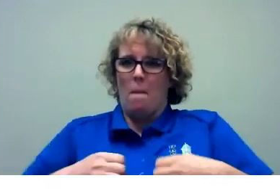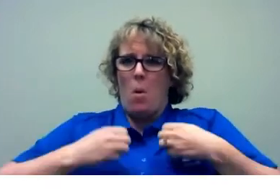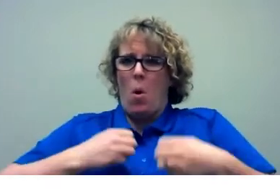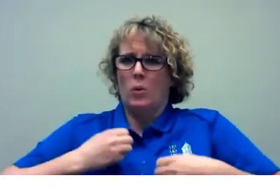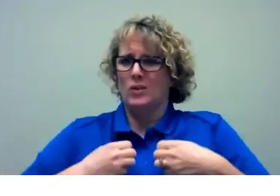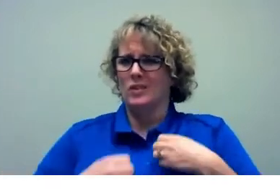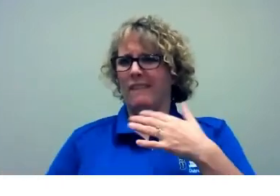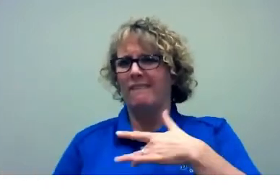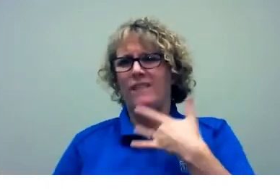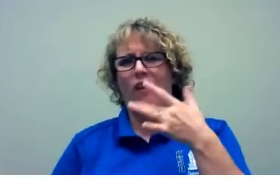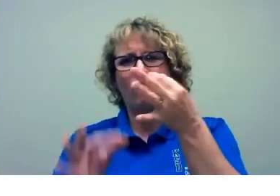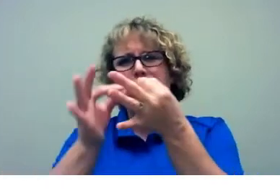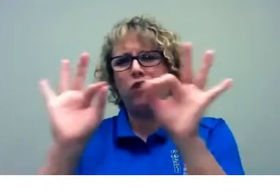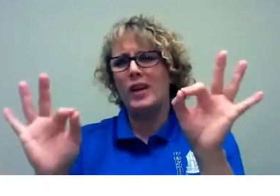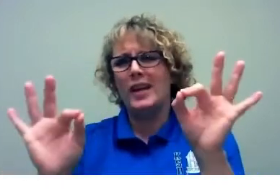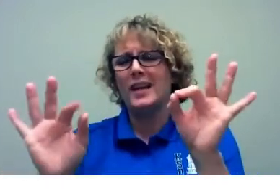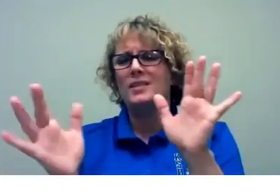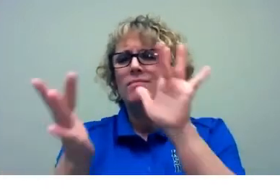medical provider.